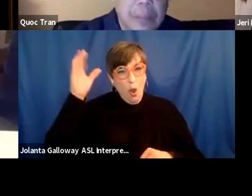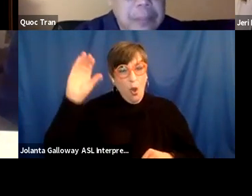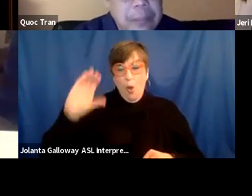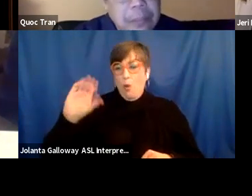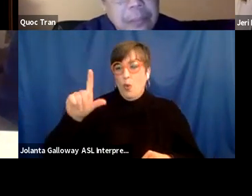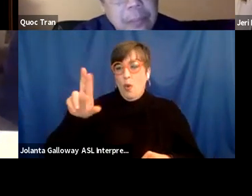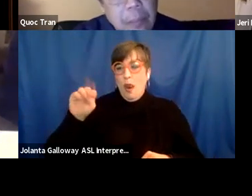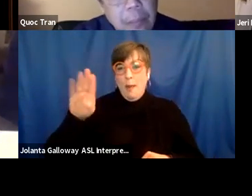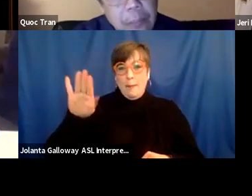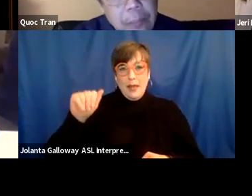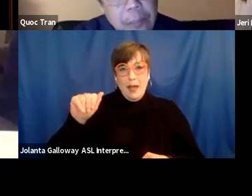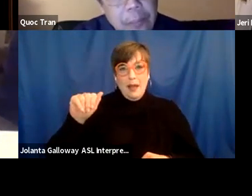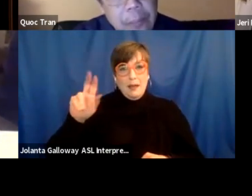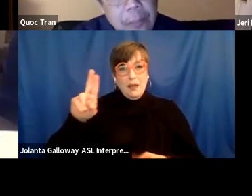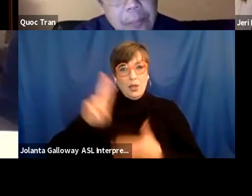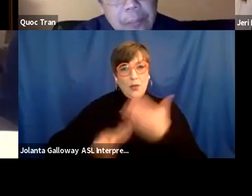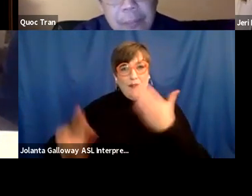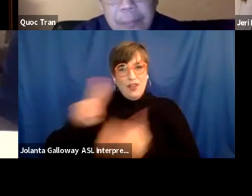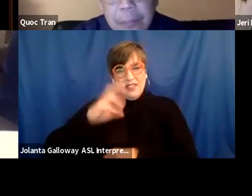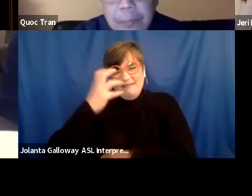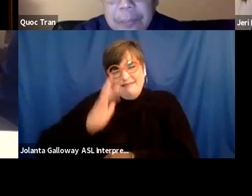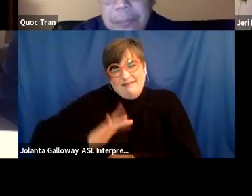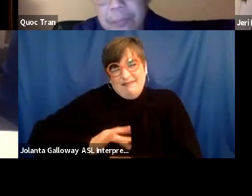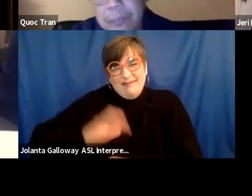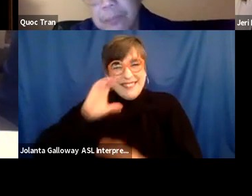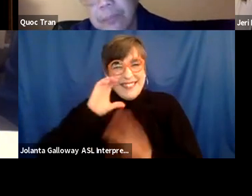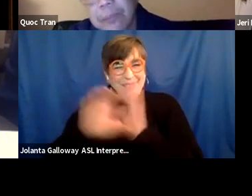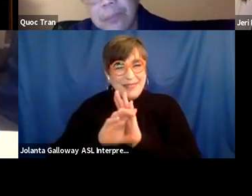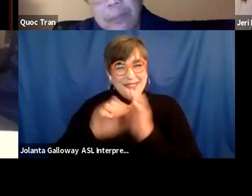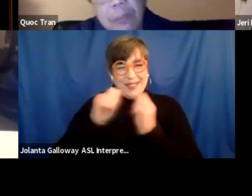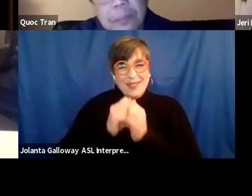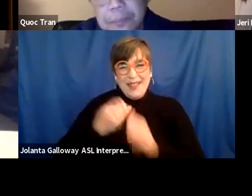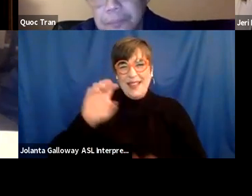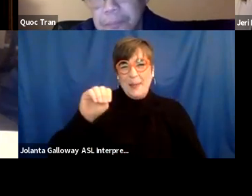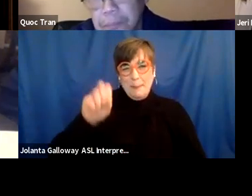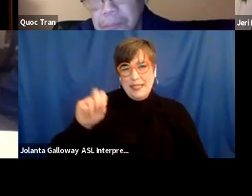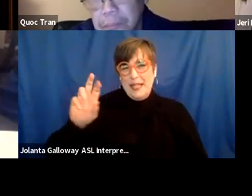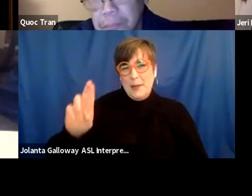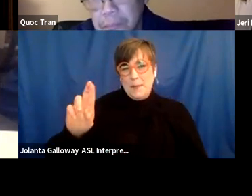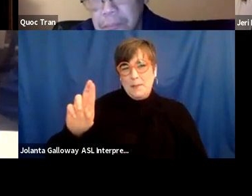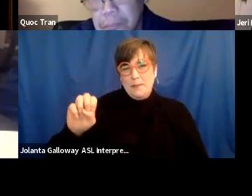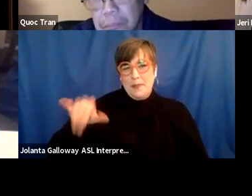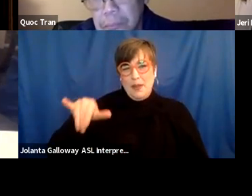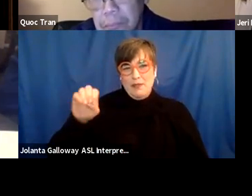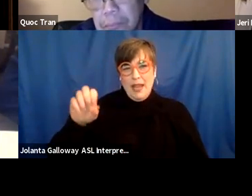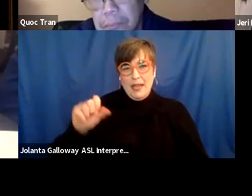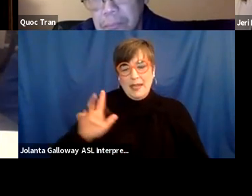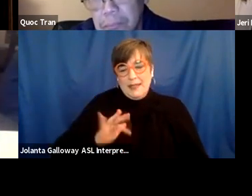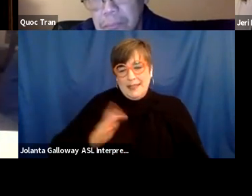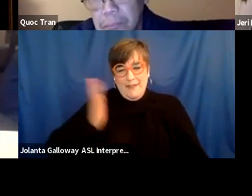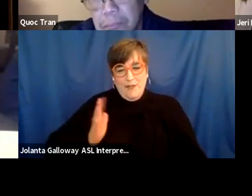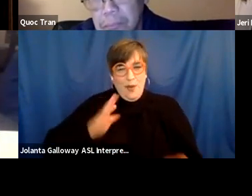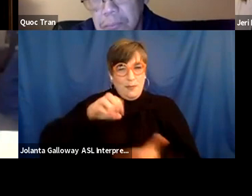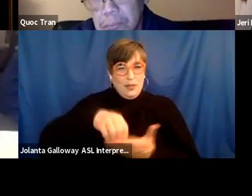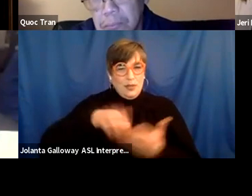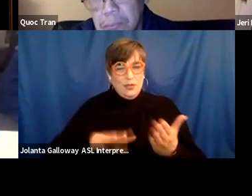the pictures with Ms. Reyes. Talk about a great, you know, we've been blessed over the years with many excellent student representatives.